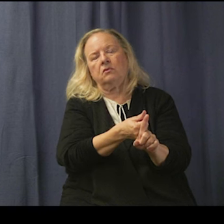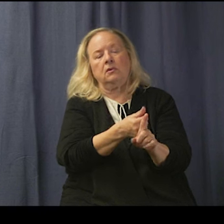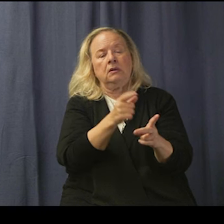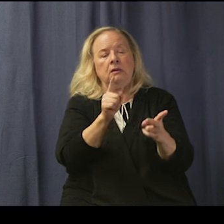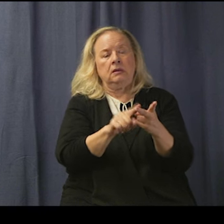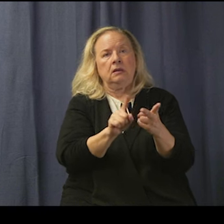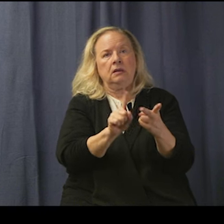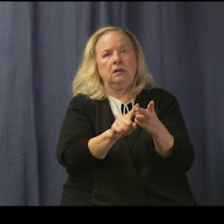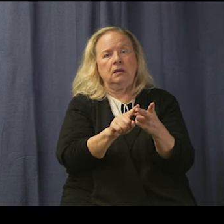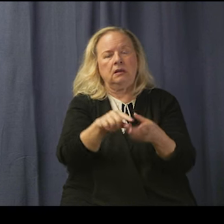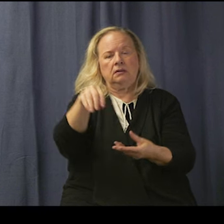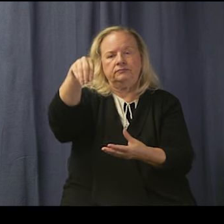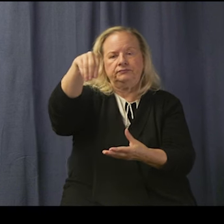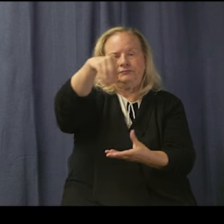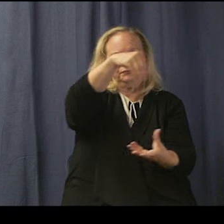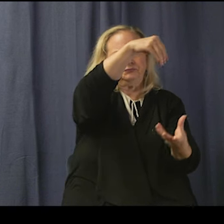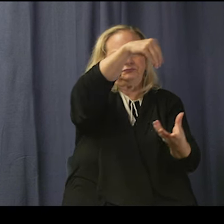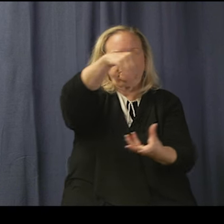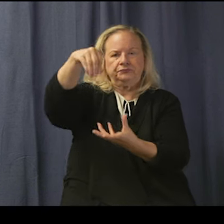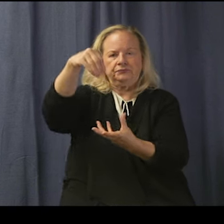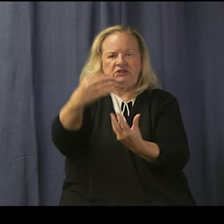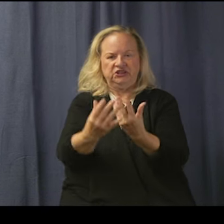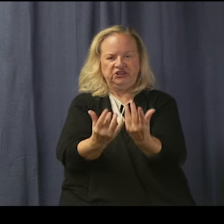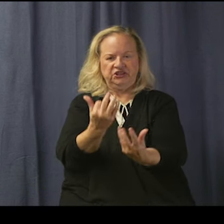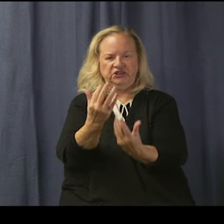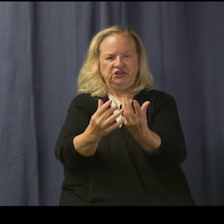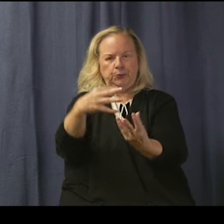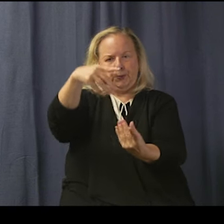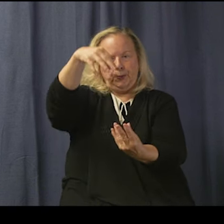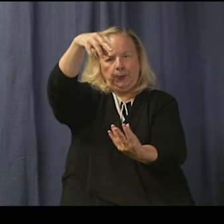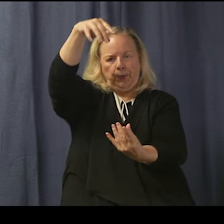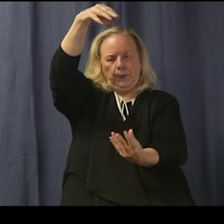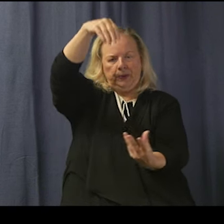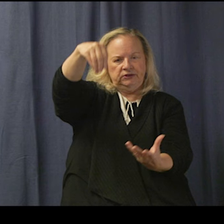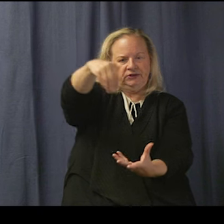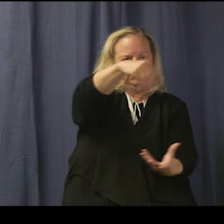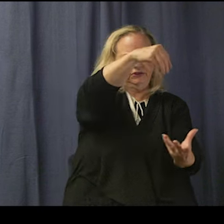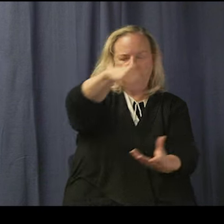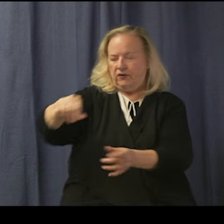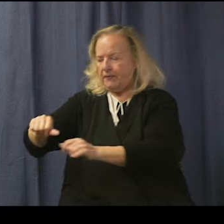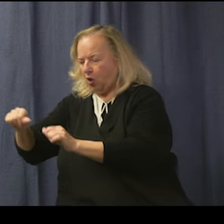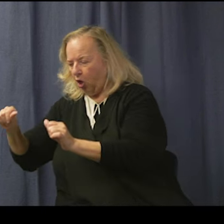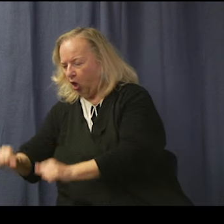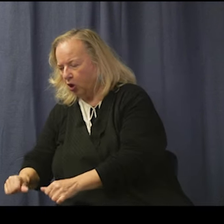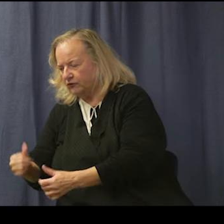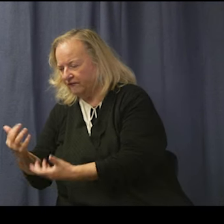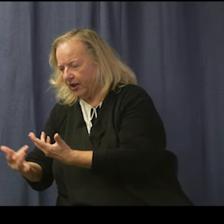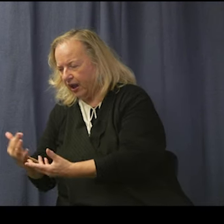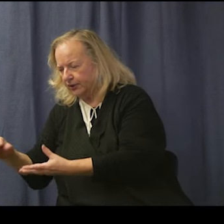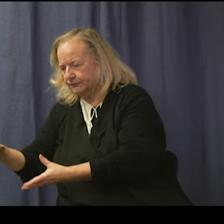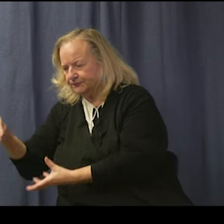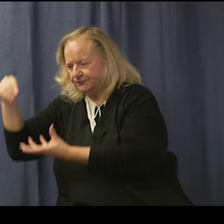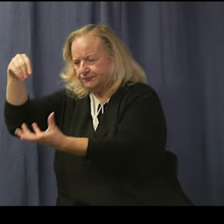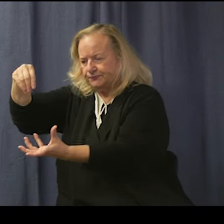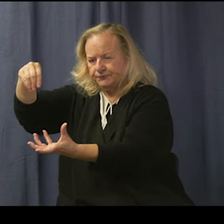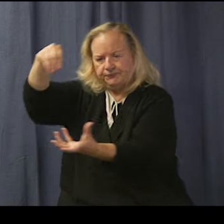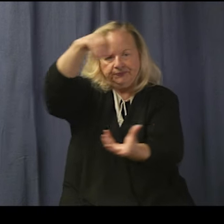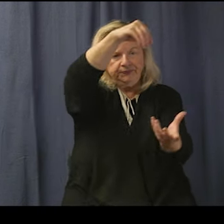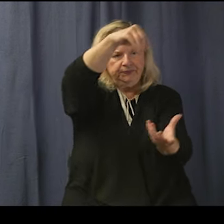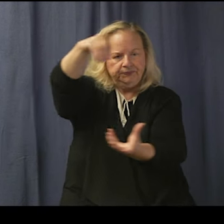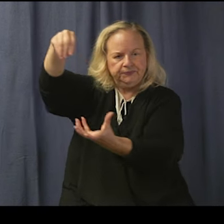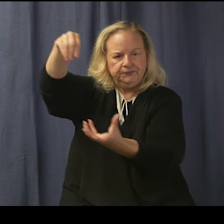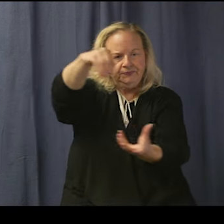a censer full of burning coals of fire from off the altar before the Lord, and his hands have to be